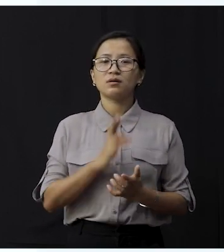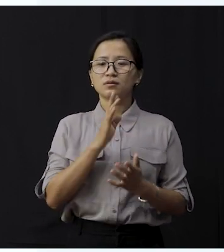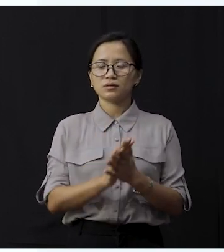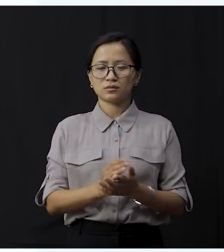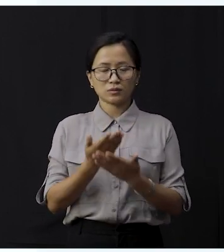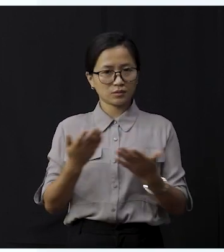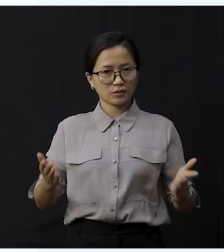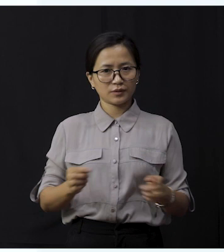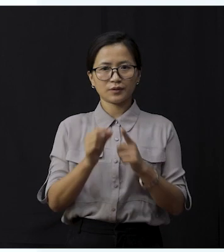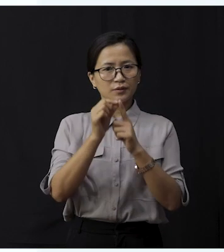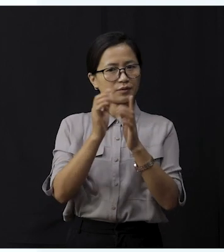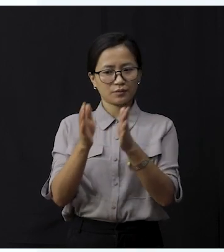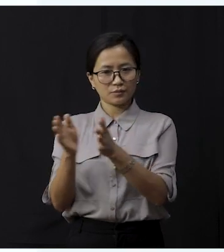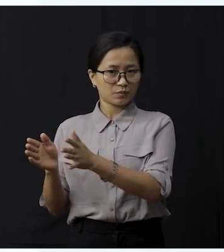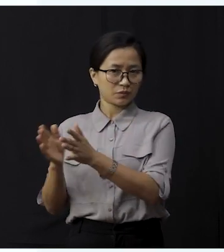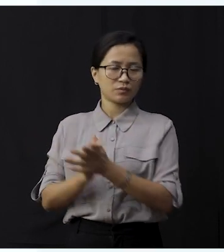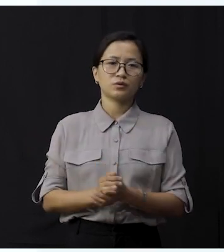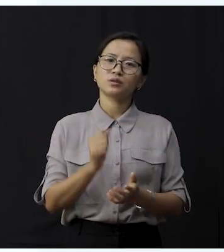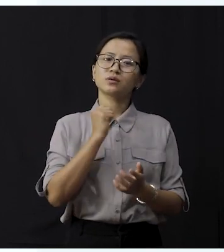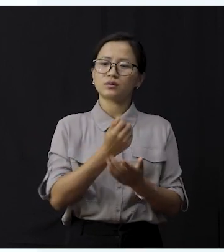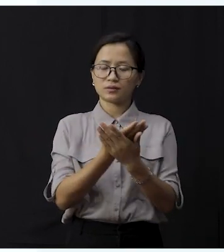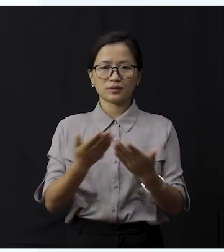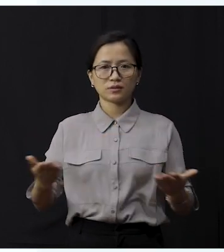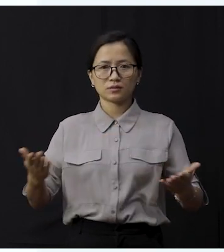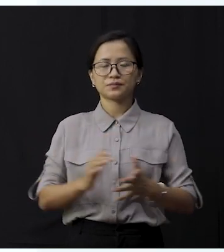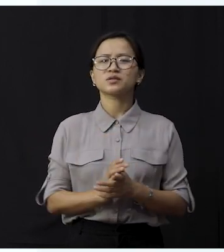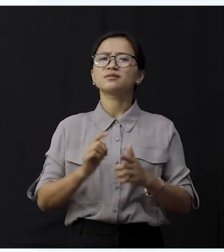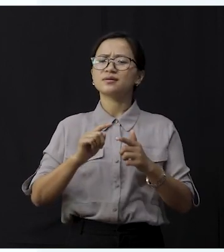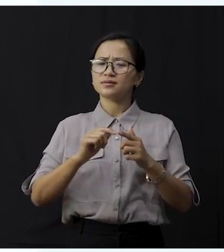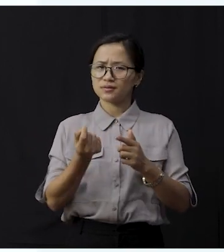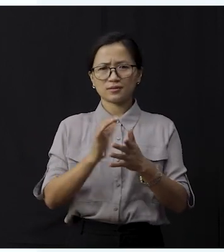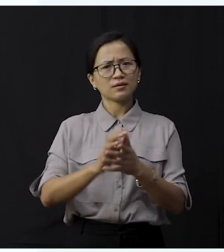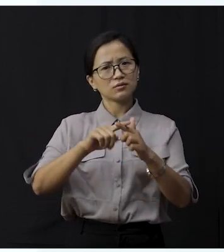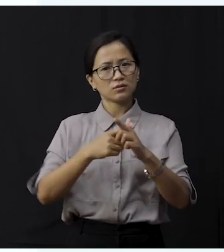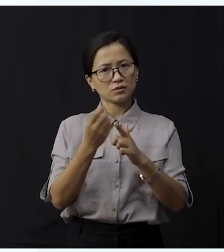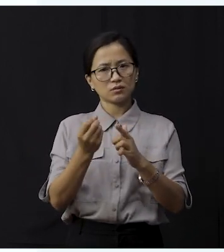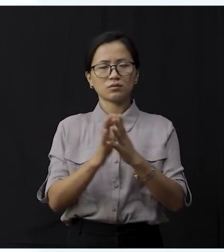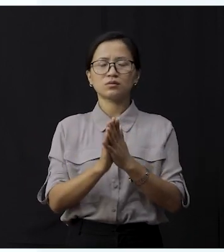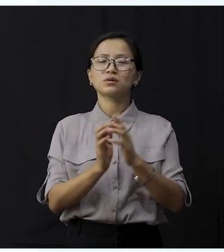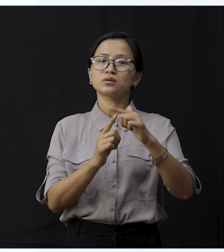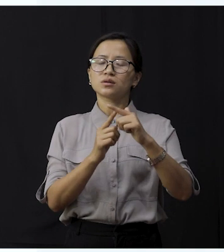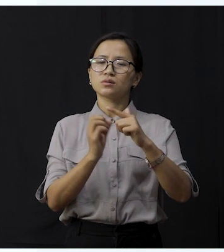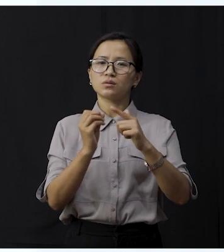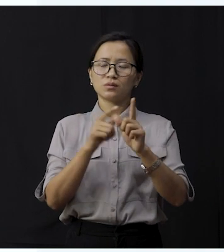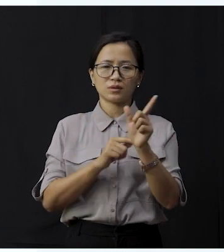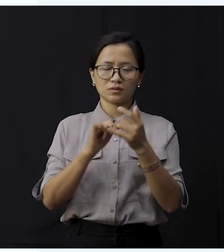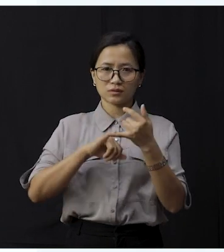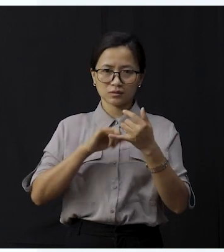a property. You can see here on the picture also a toy, a doll. This is a things,